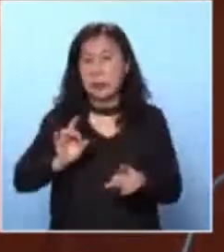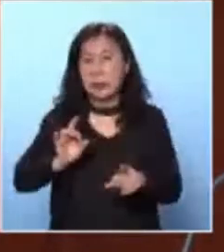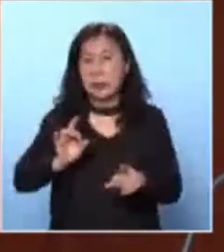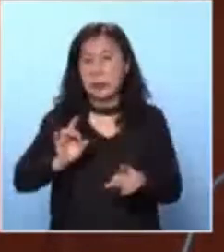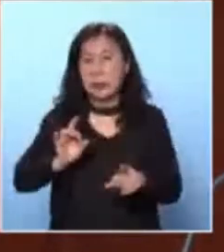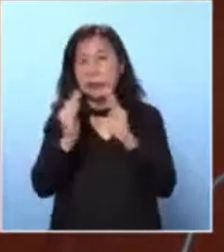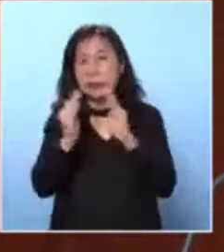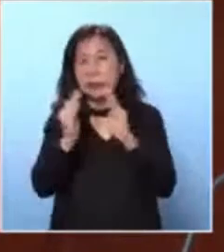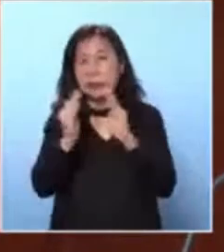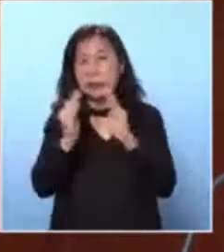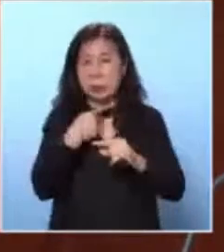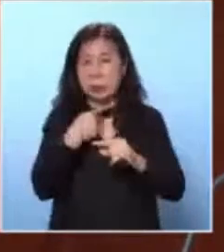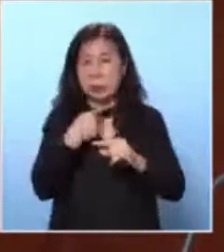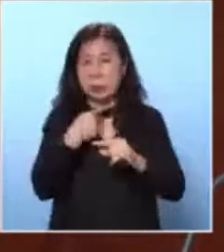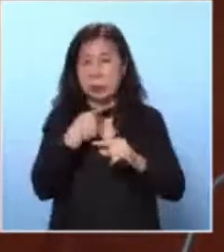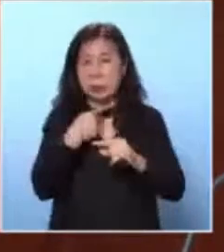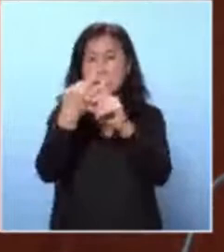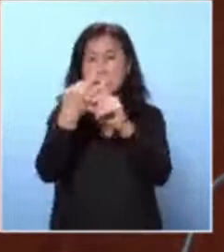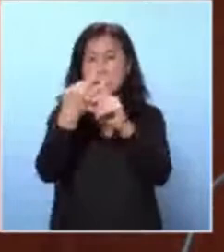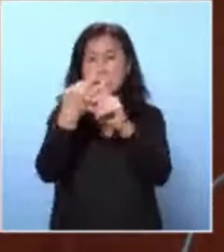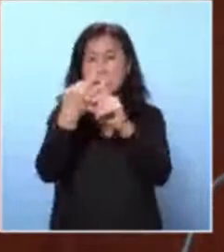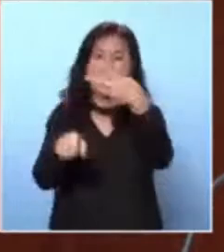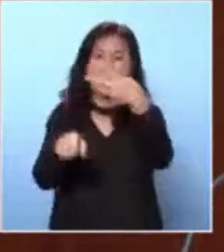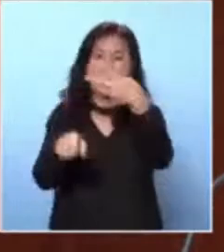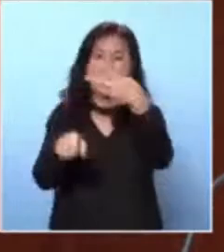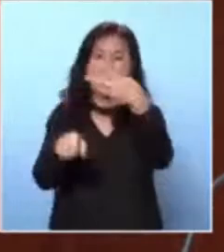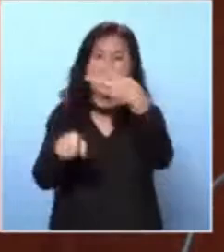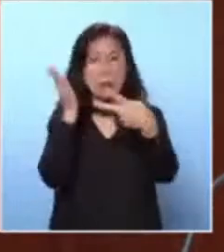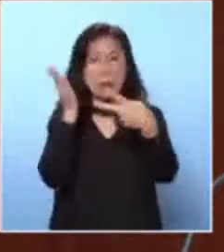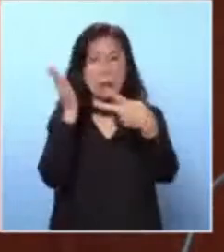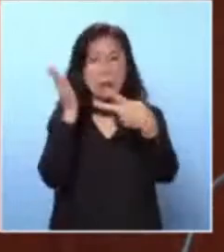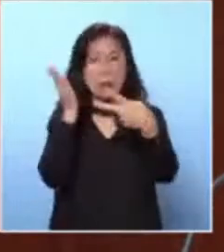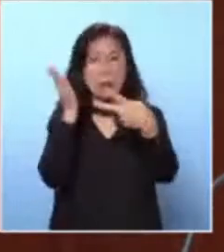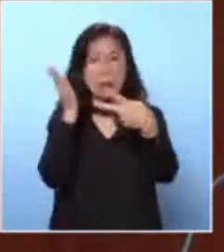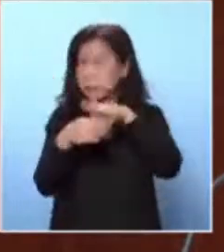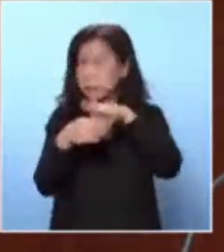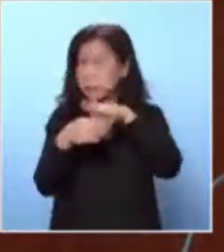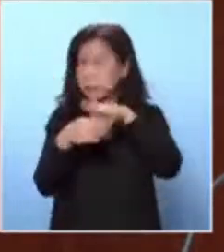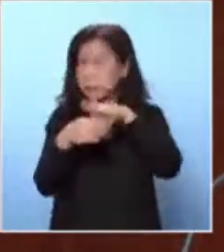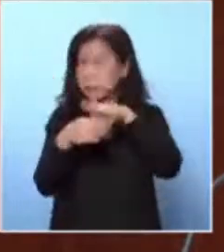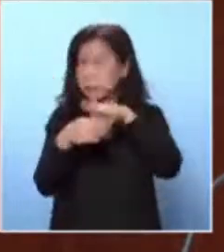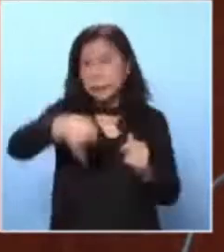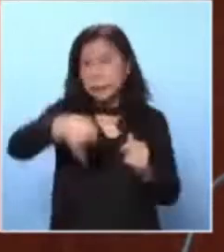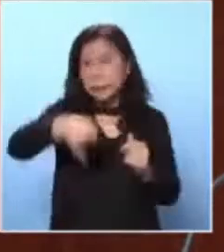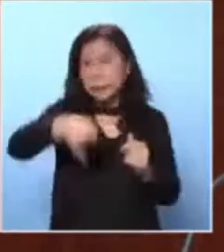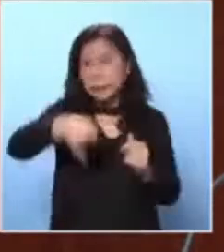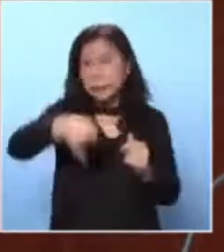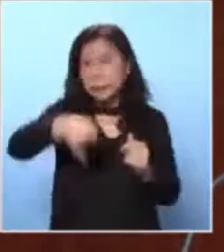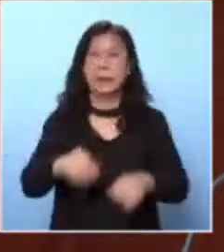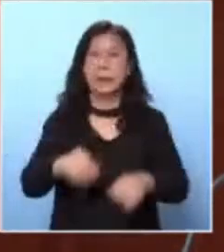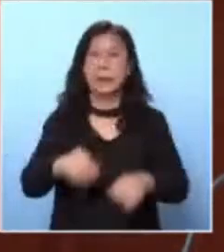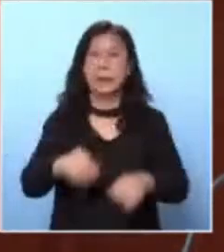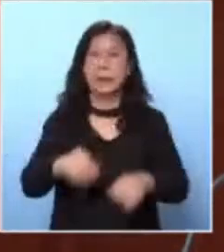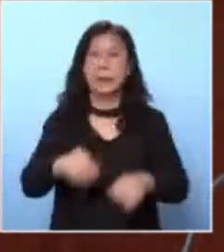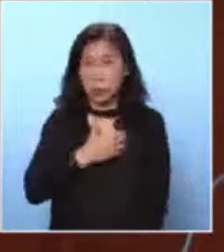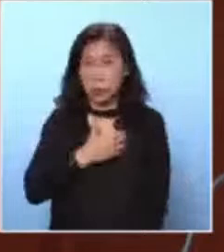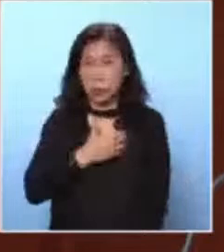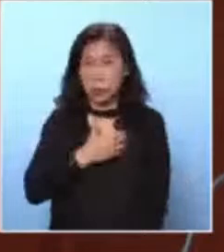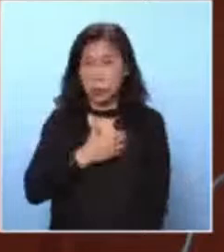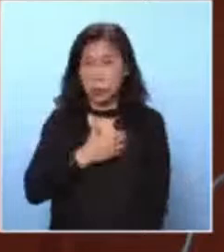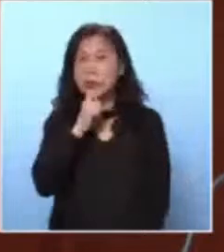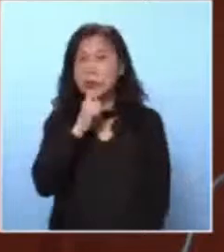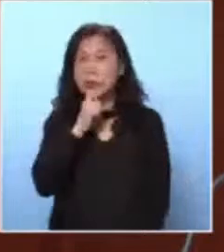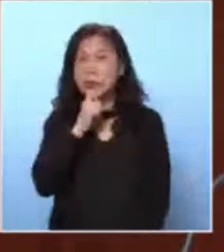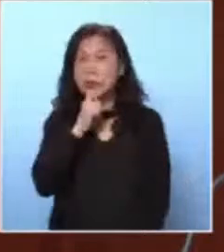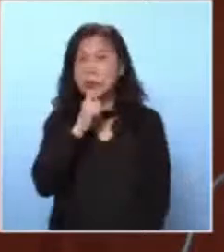be 132,000 units. The government will make available sufficient land in the next 5 years to provide